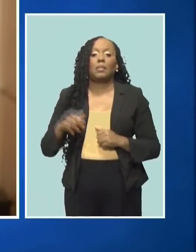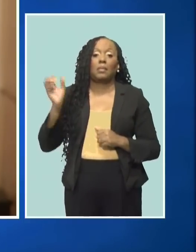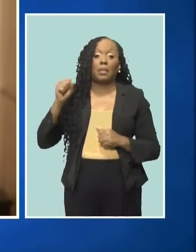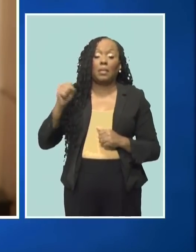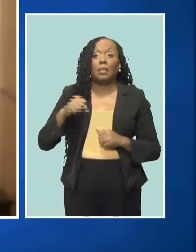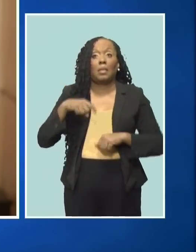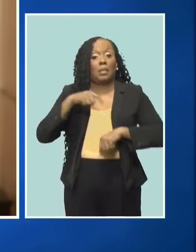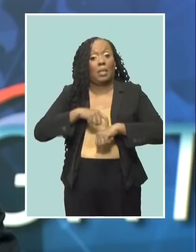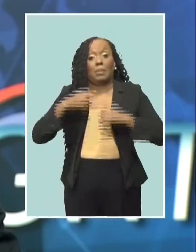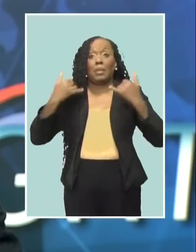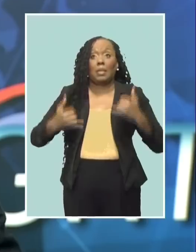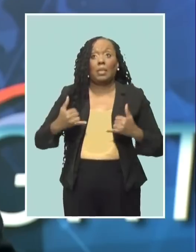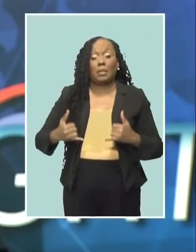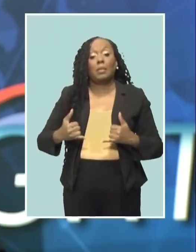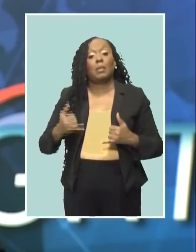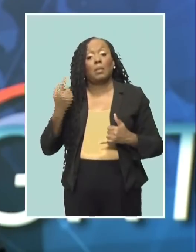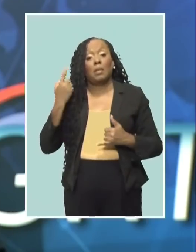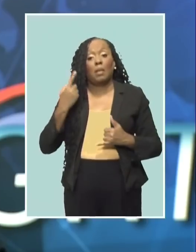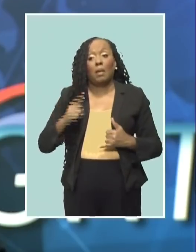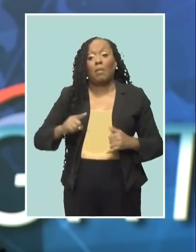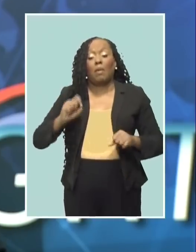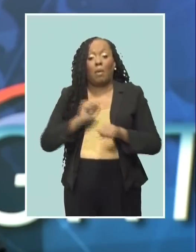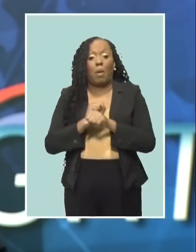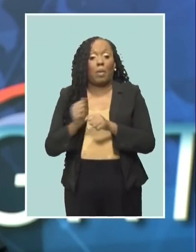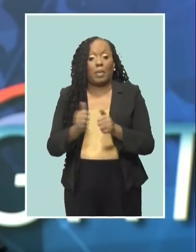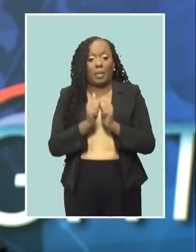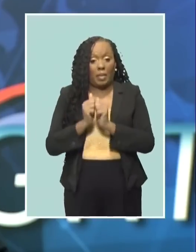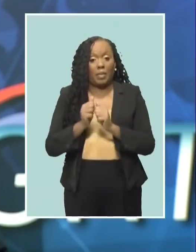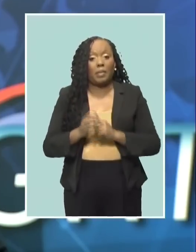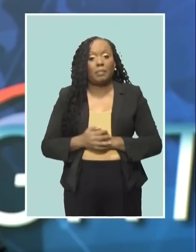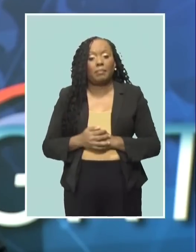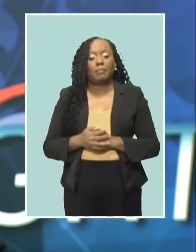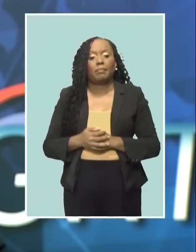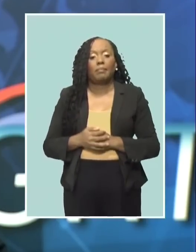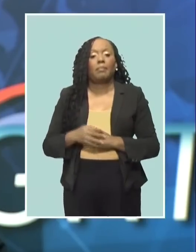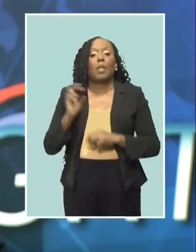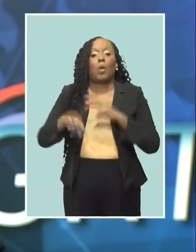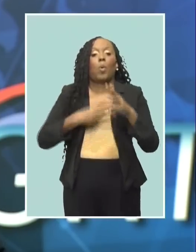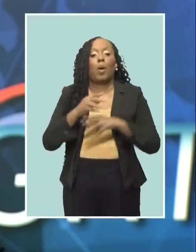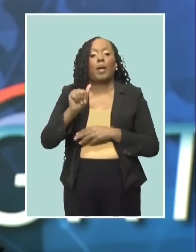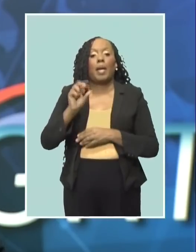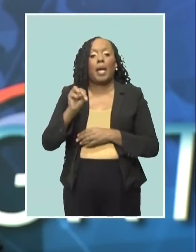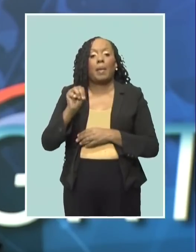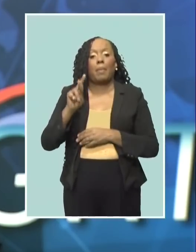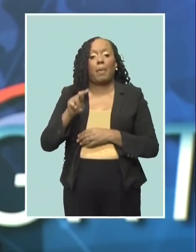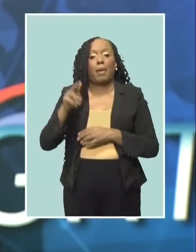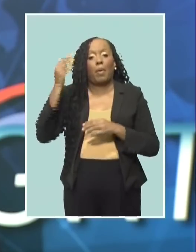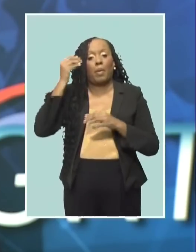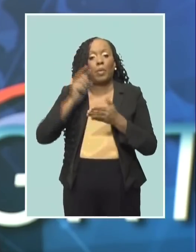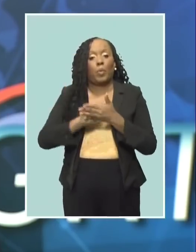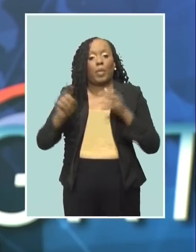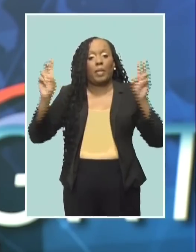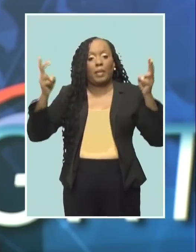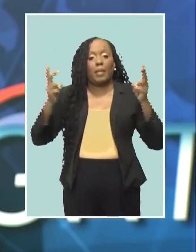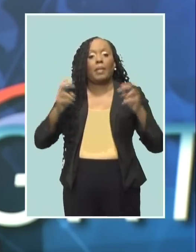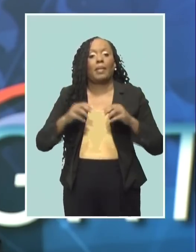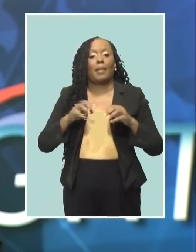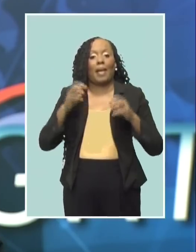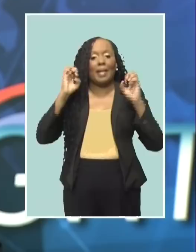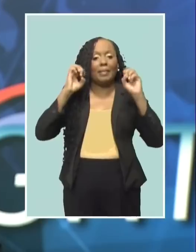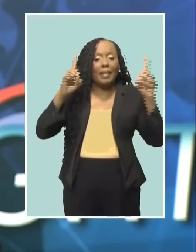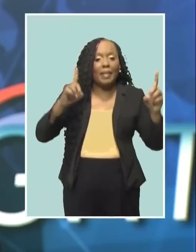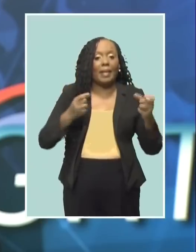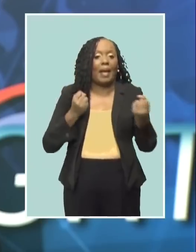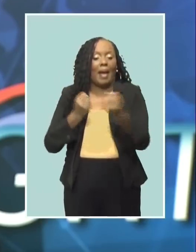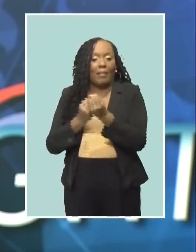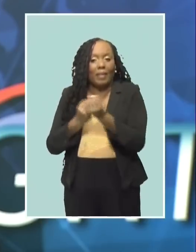now. The theme for World AMR Awareness Week this year is Educate, Advocate, Act Now. It's a call